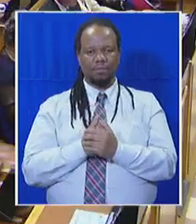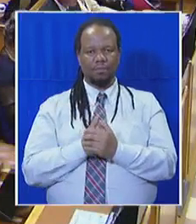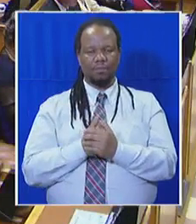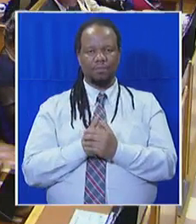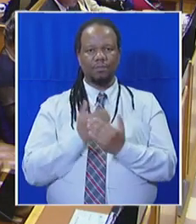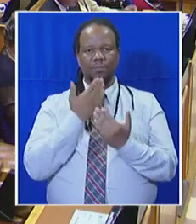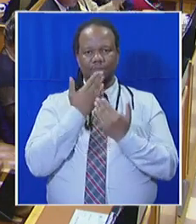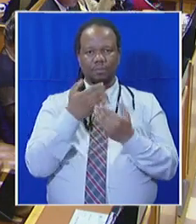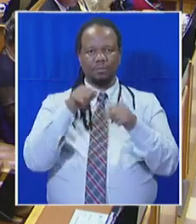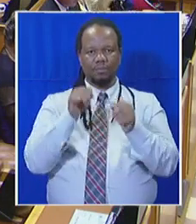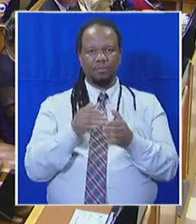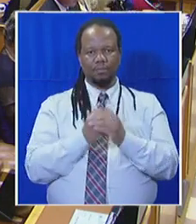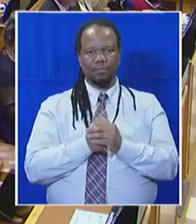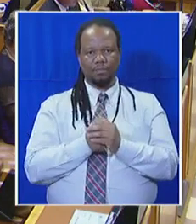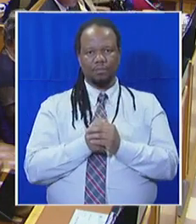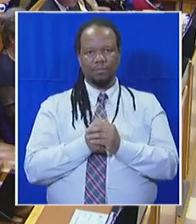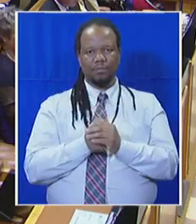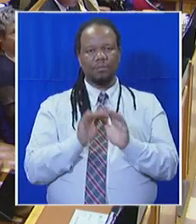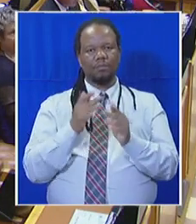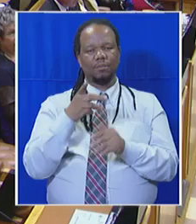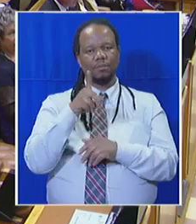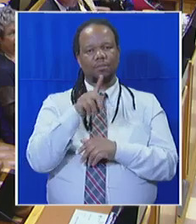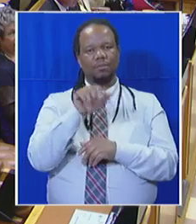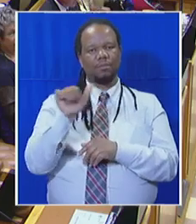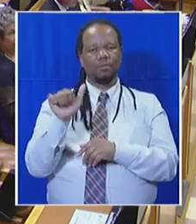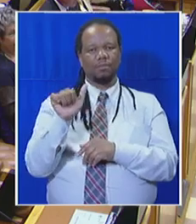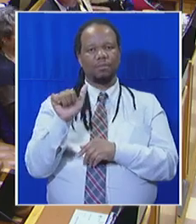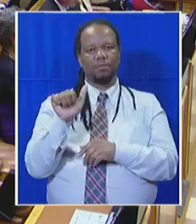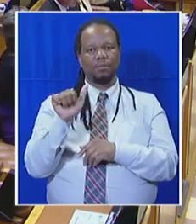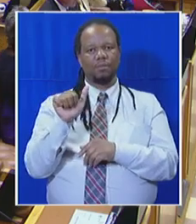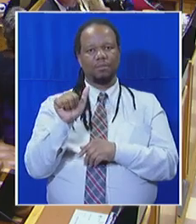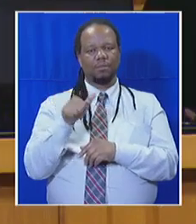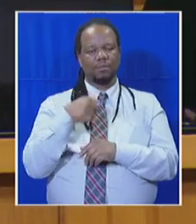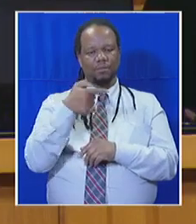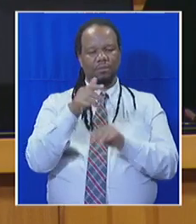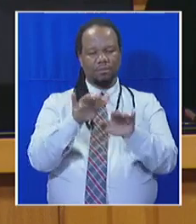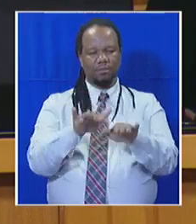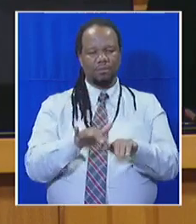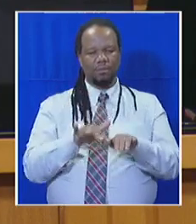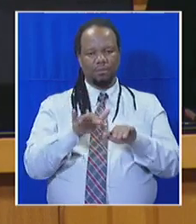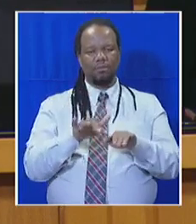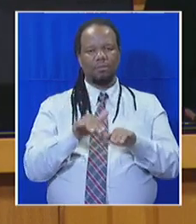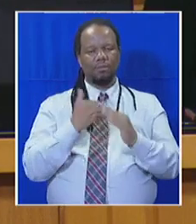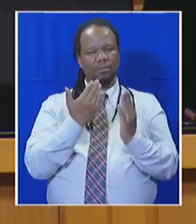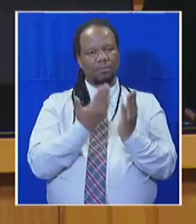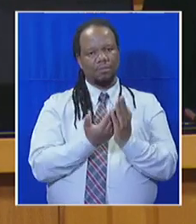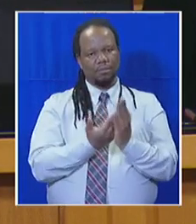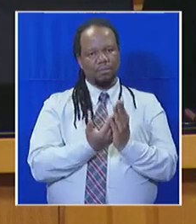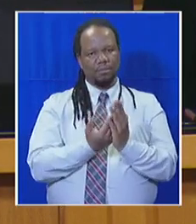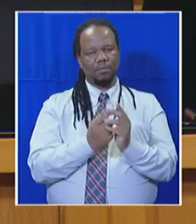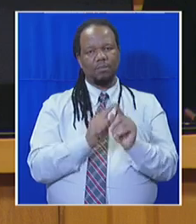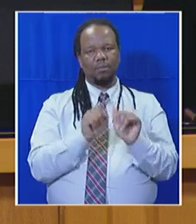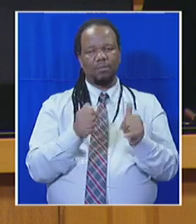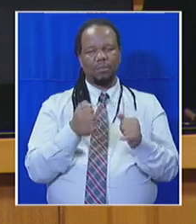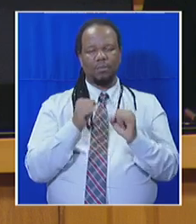Thank you, Chair. I hereby move on behalf of the Democratic Alliance that at its next sitting, this House, noting that Earth's warmest temperatures